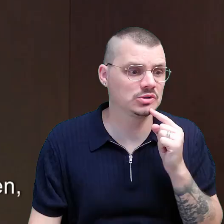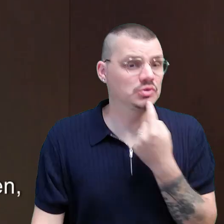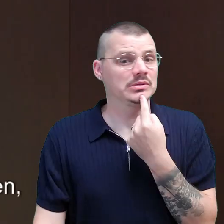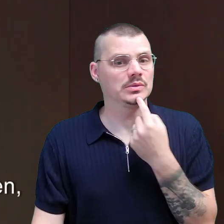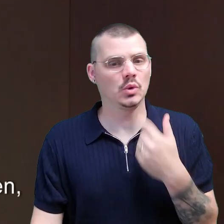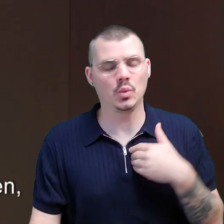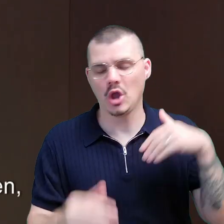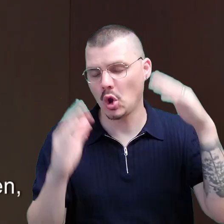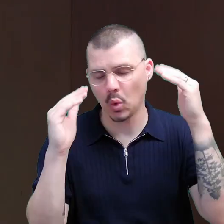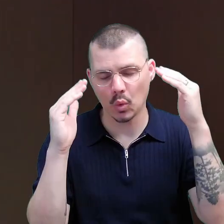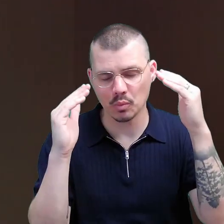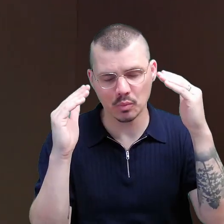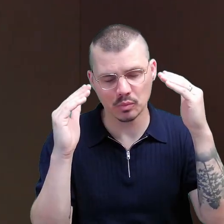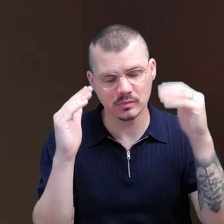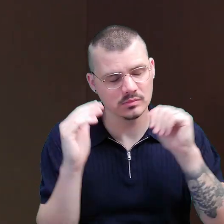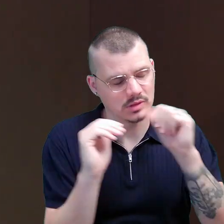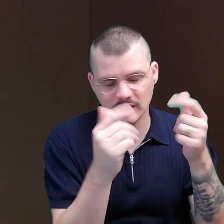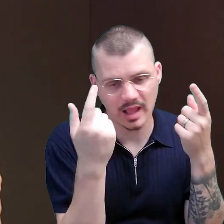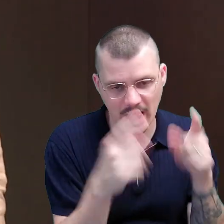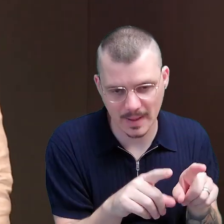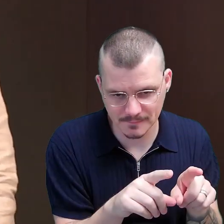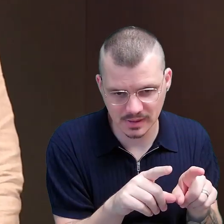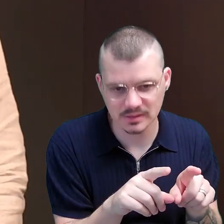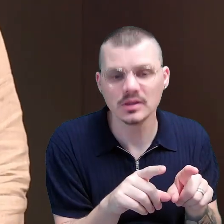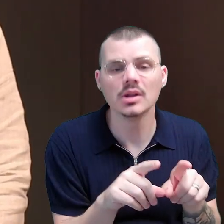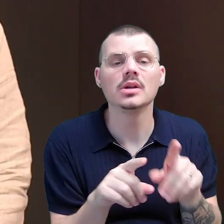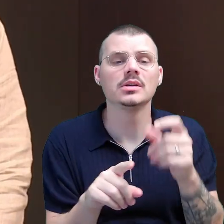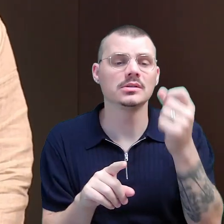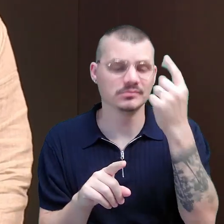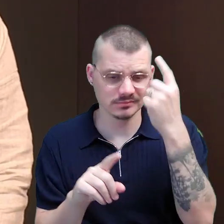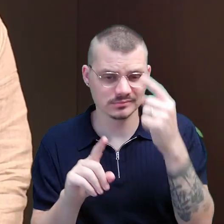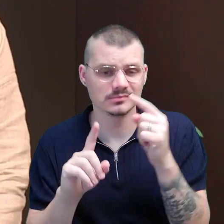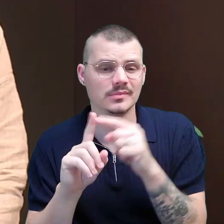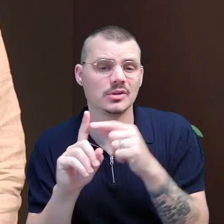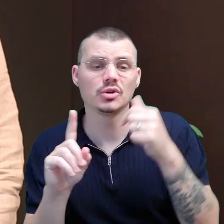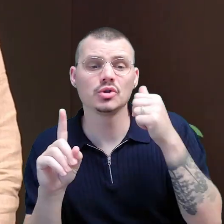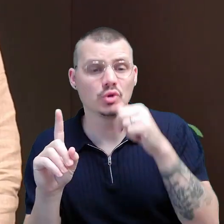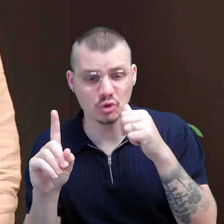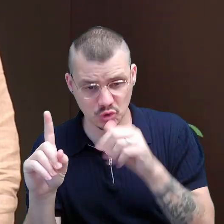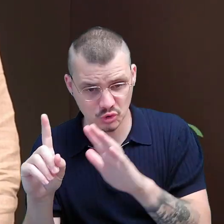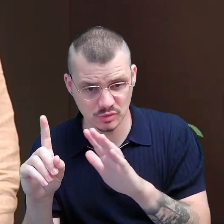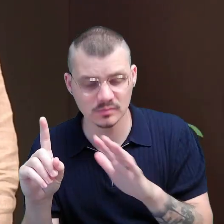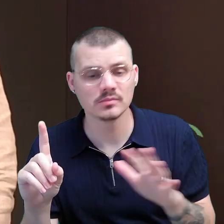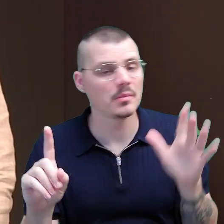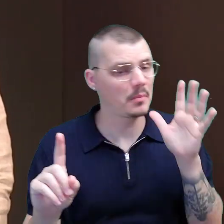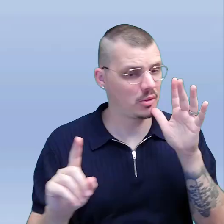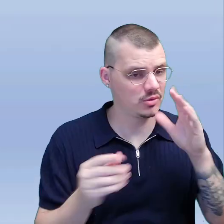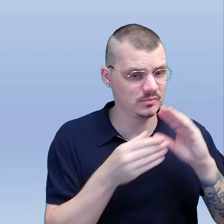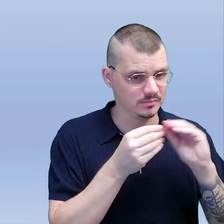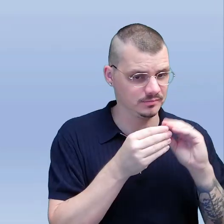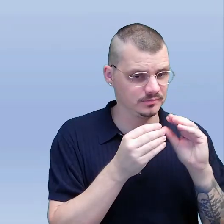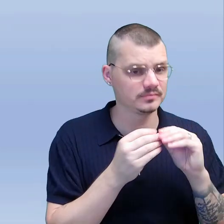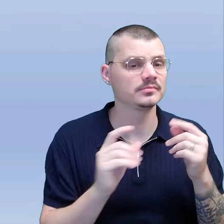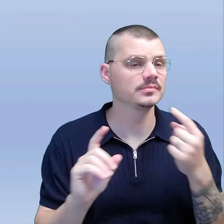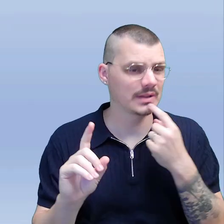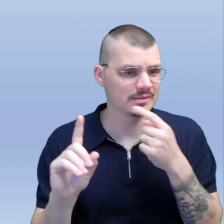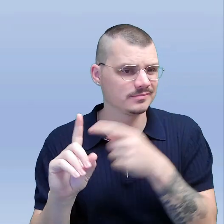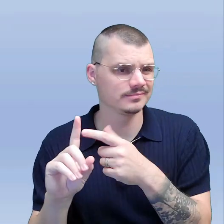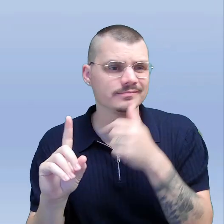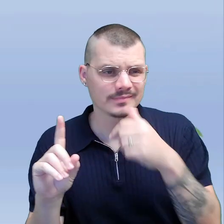what we hope doesn't happen, which is this little girl, according to her mother,